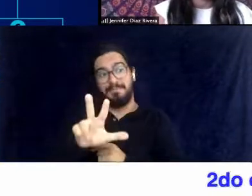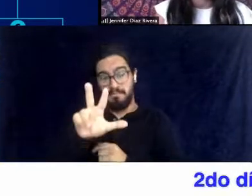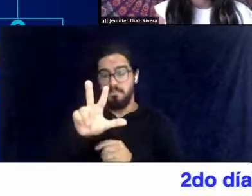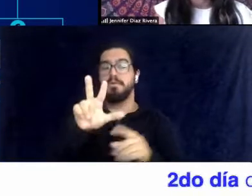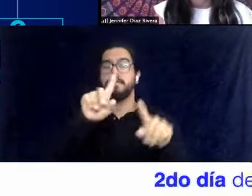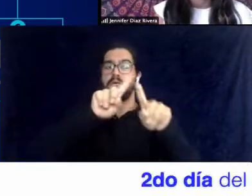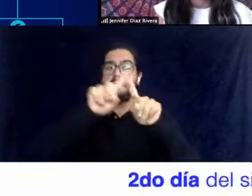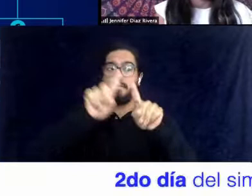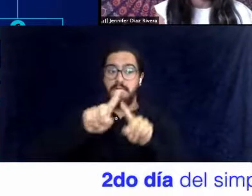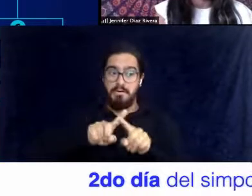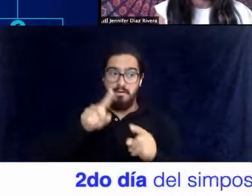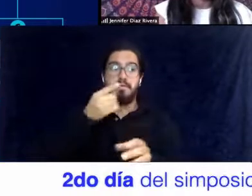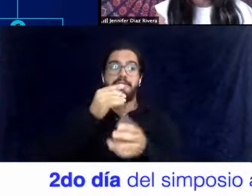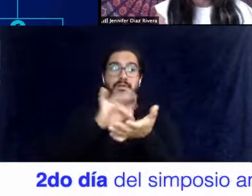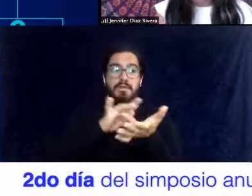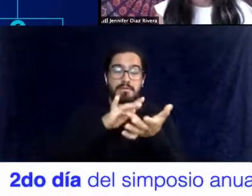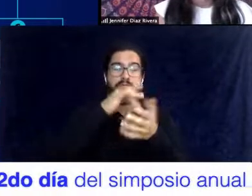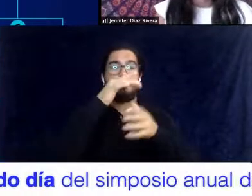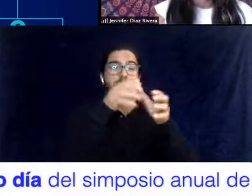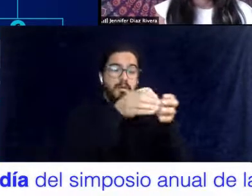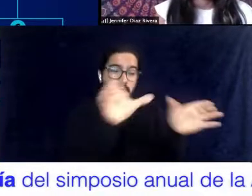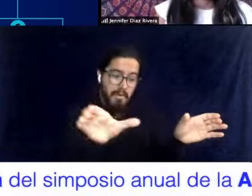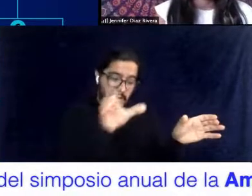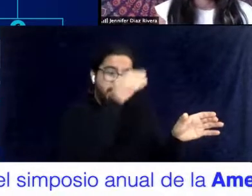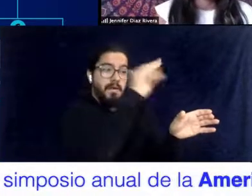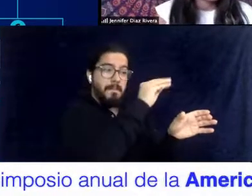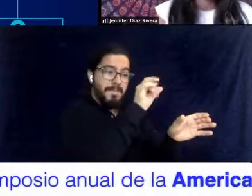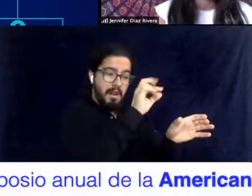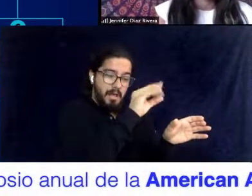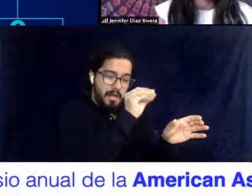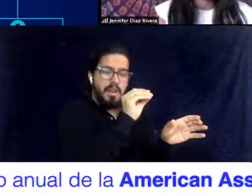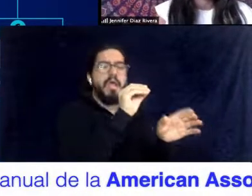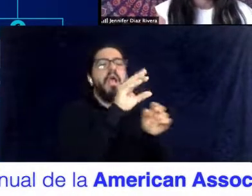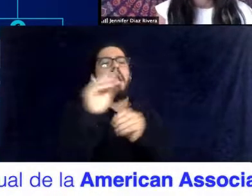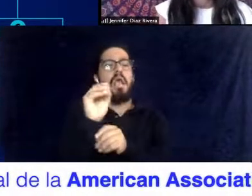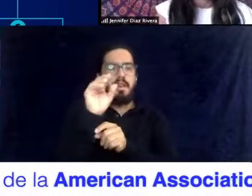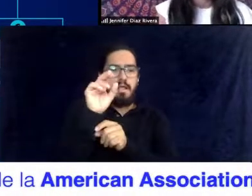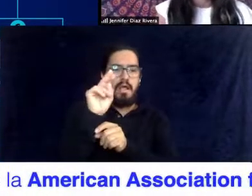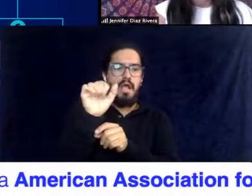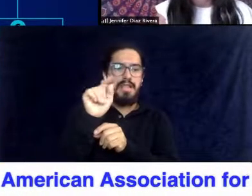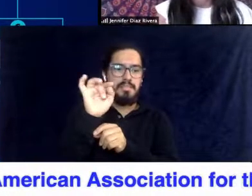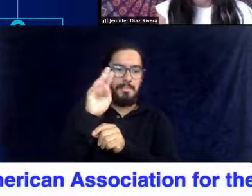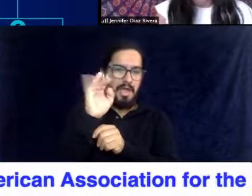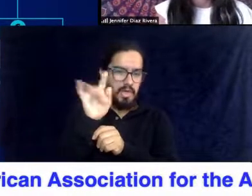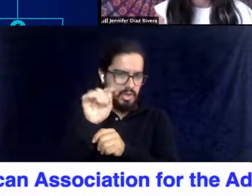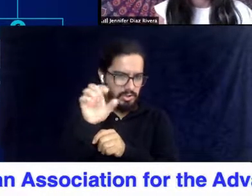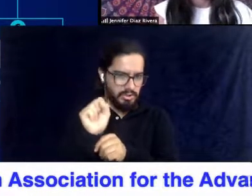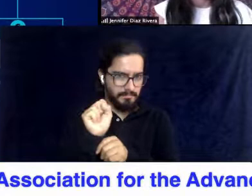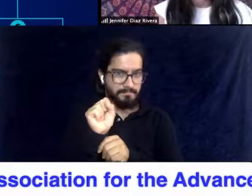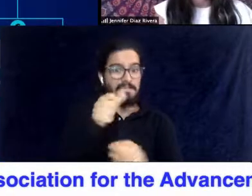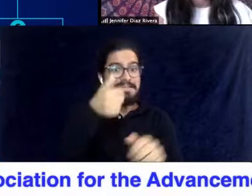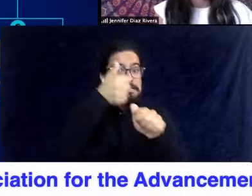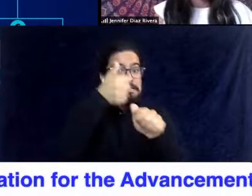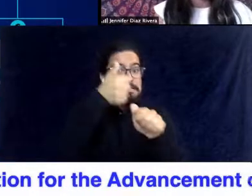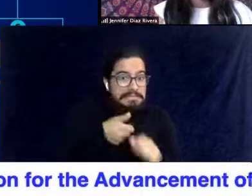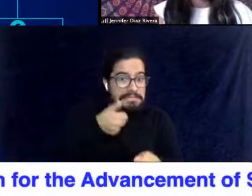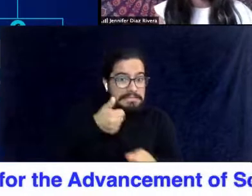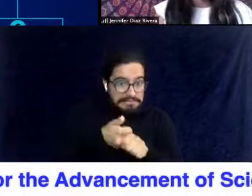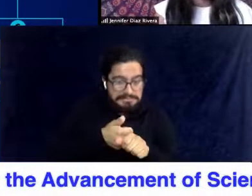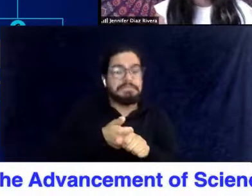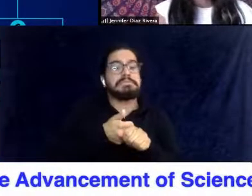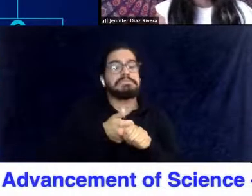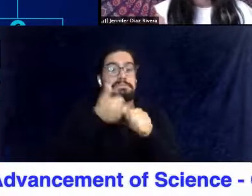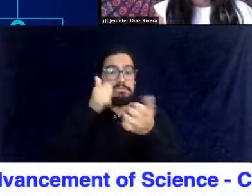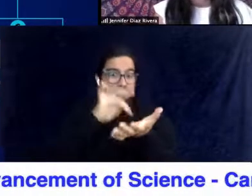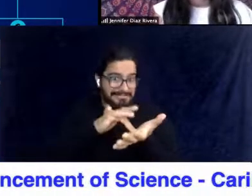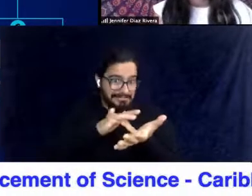and antibiotics. In step 2, we generated the fingerprints and features for each drug alone and in combination.